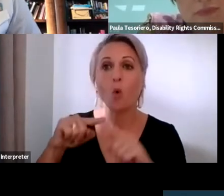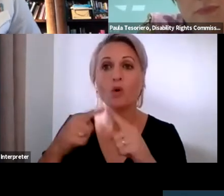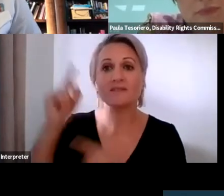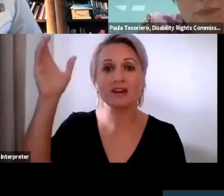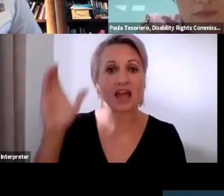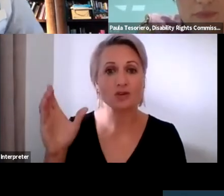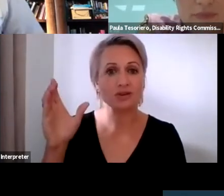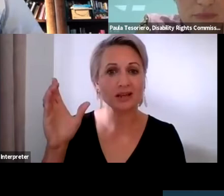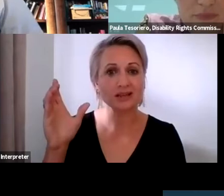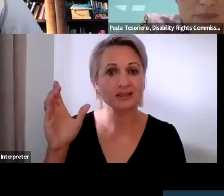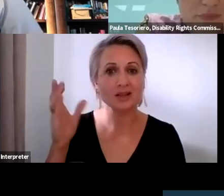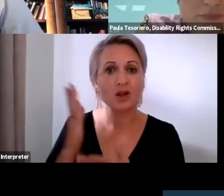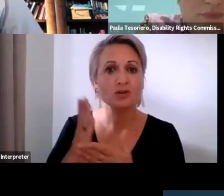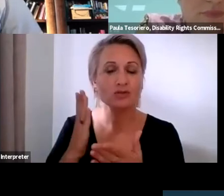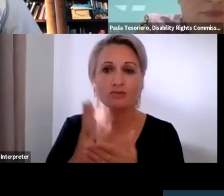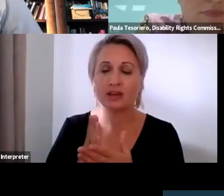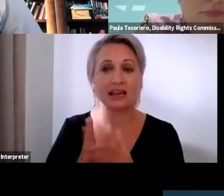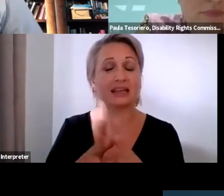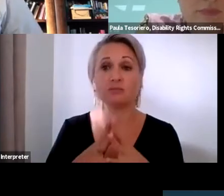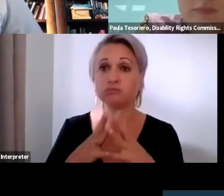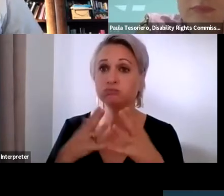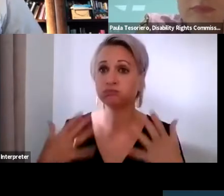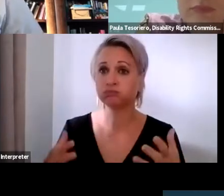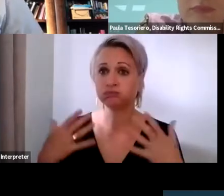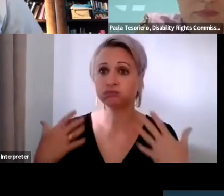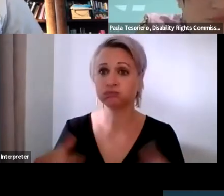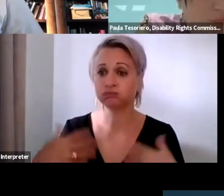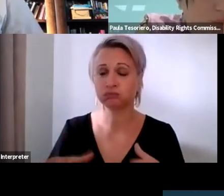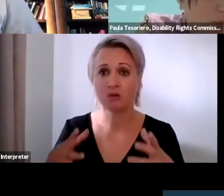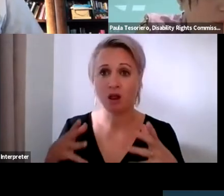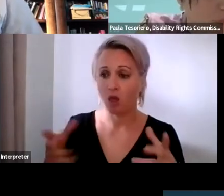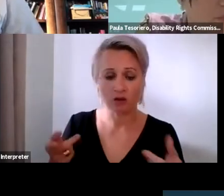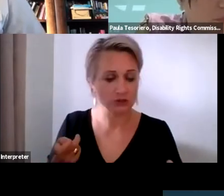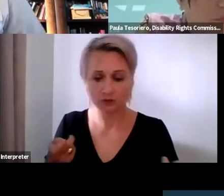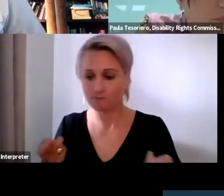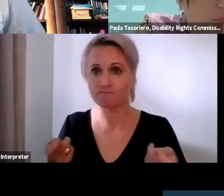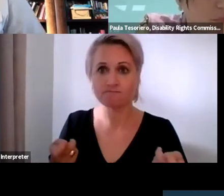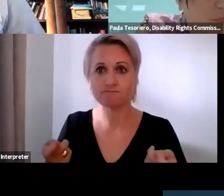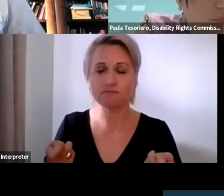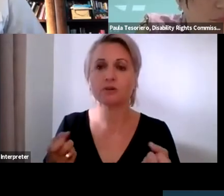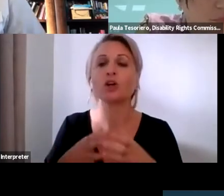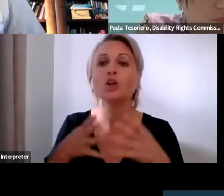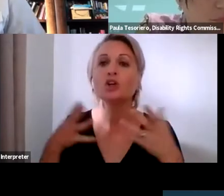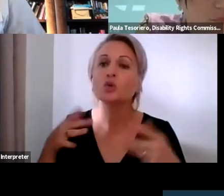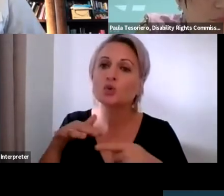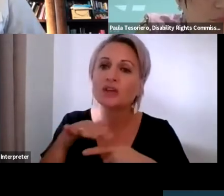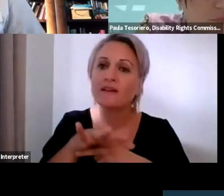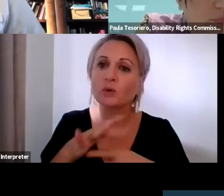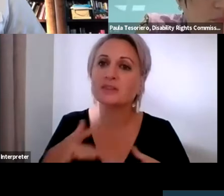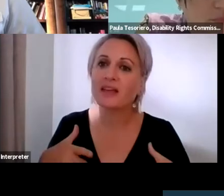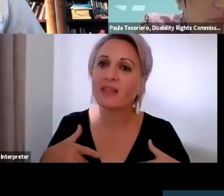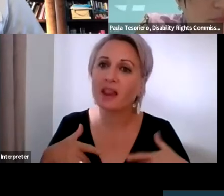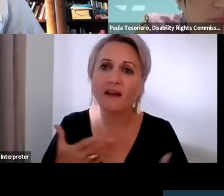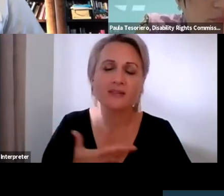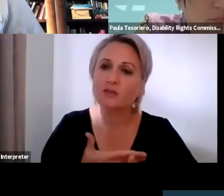It's a big multifaceted ship that you run with enormous influence in the lives of all those